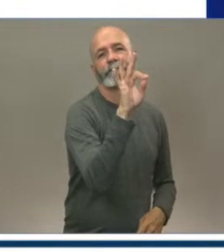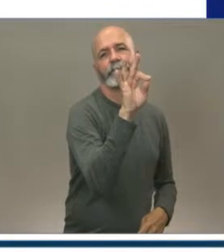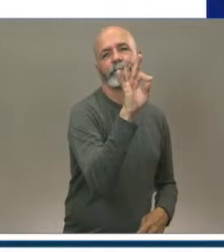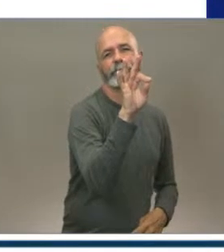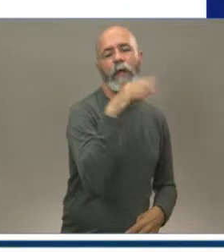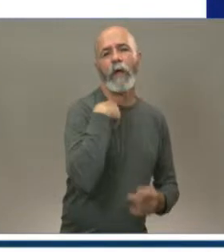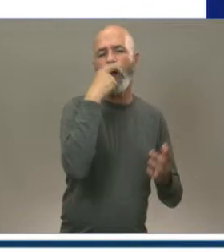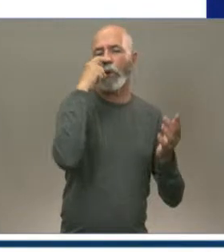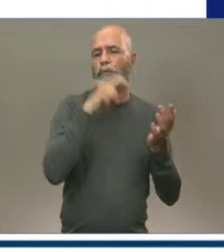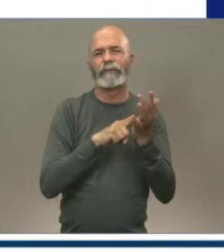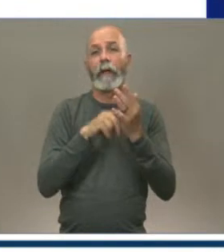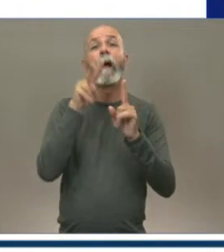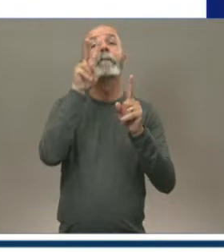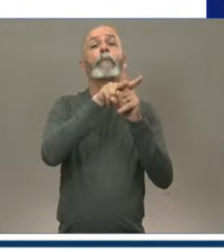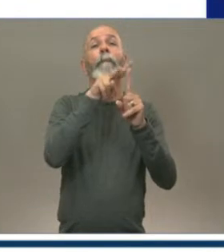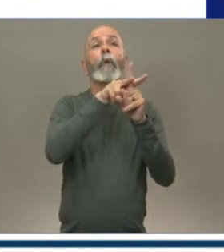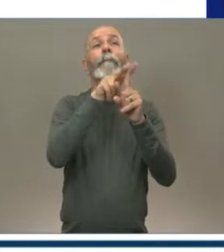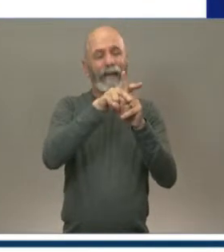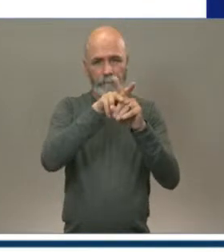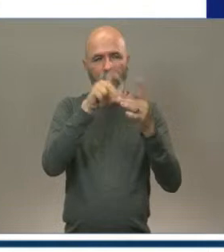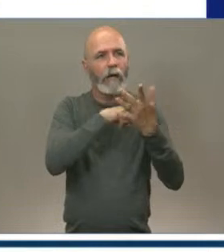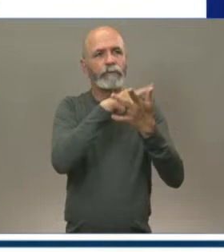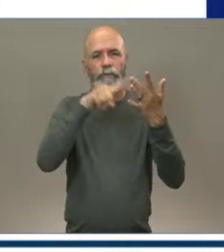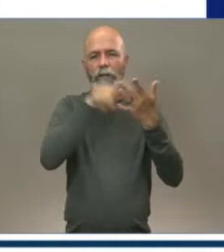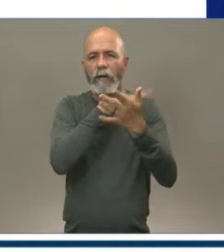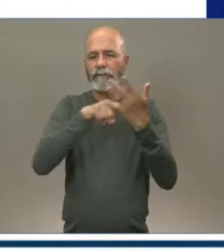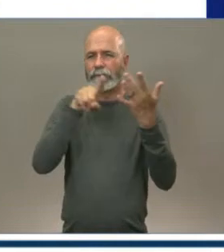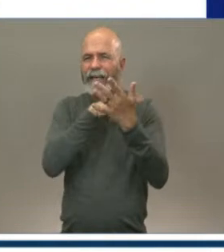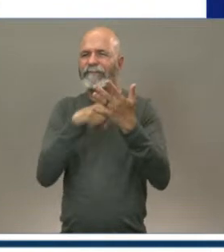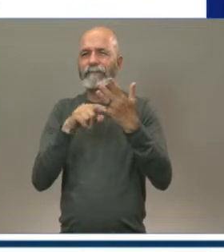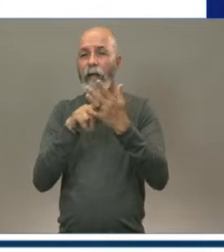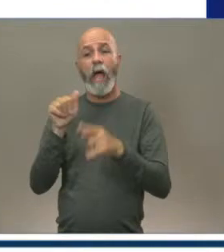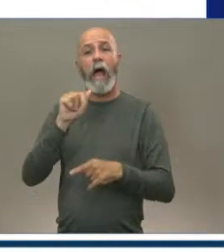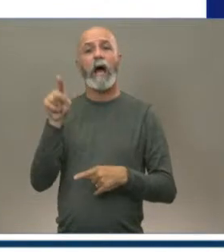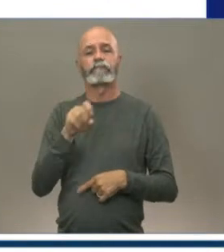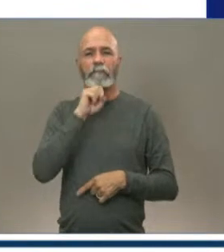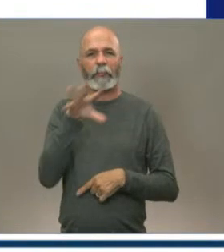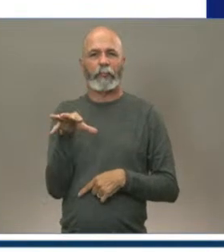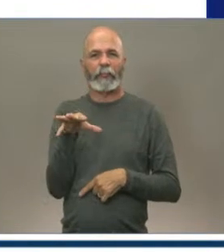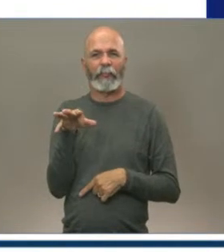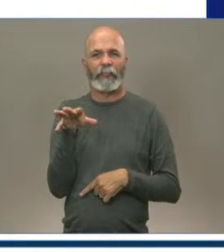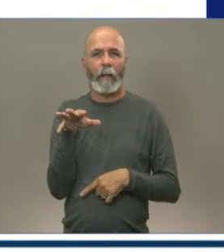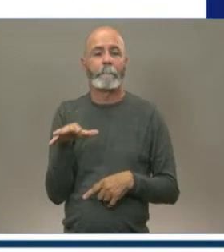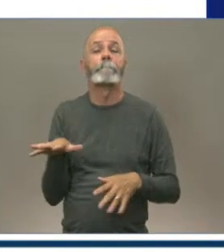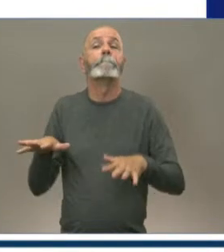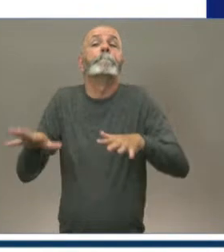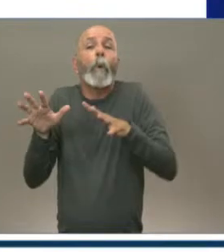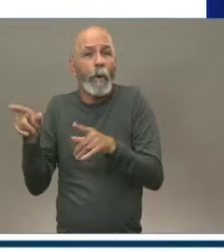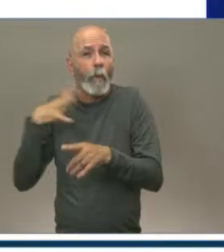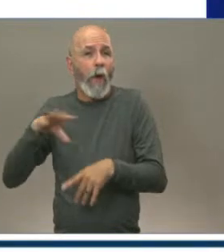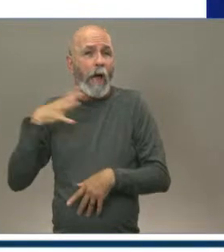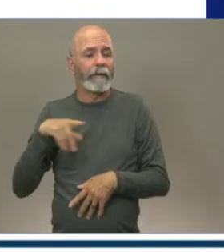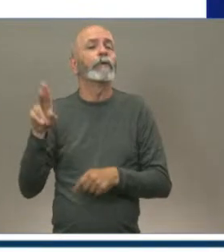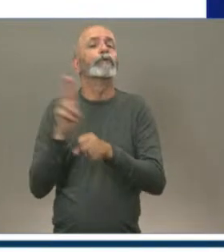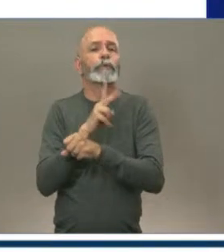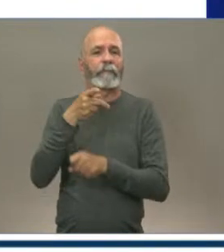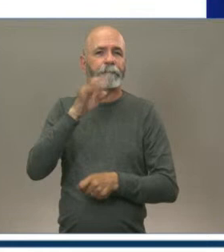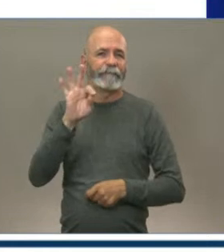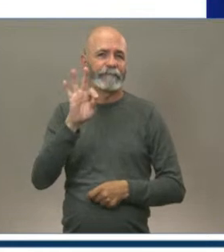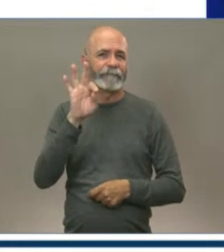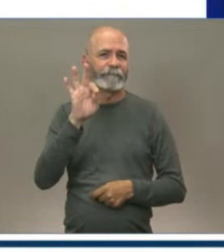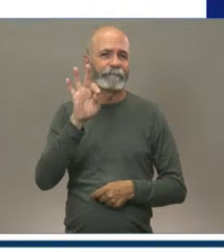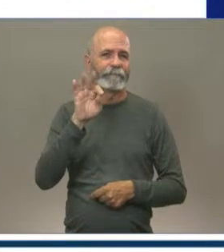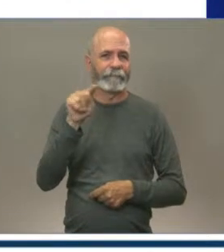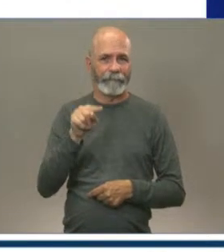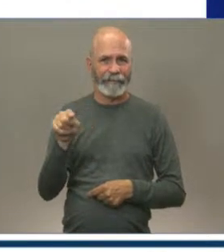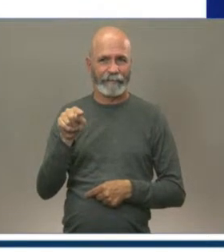providers are telling us that most people are choosing the mRNA. There is a global study underway to determine if an individual who took